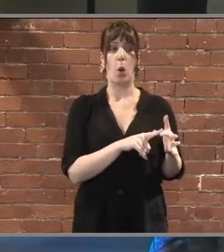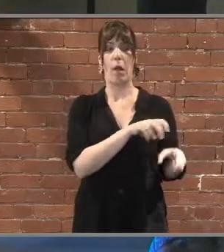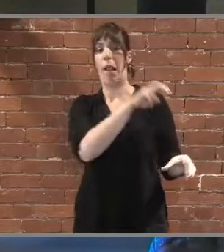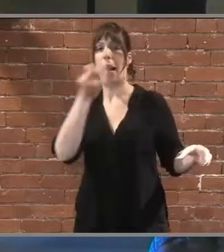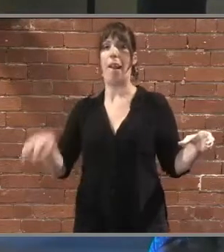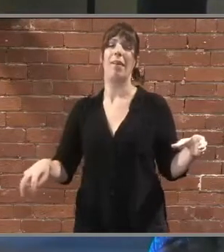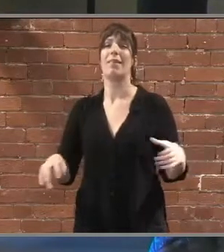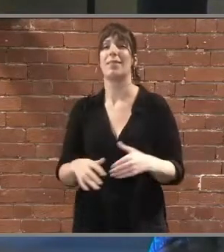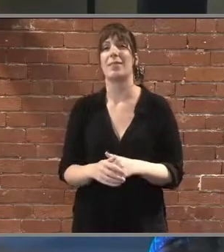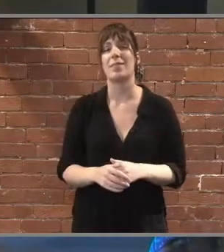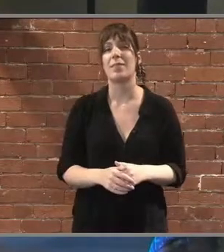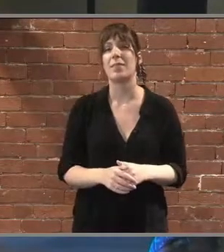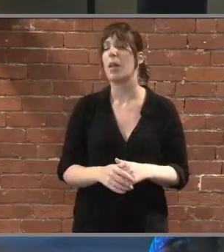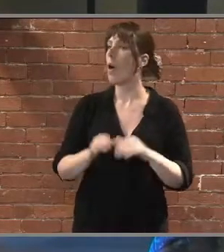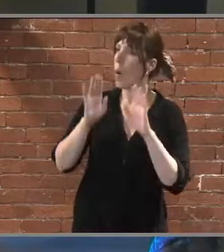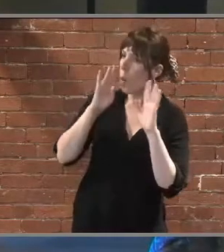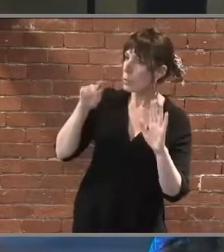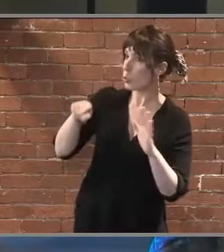awesome. So you recorded at home?